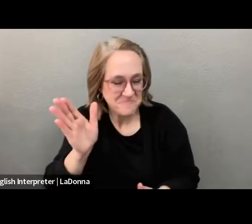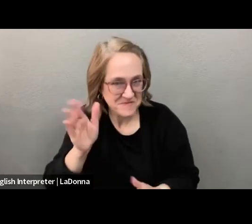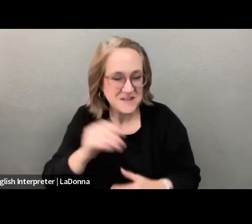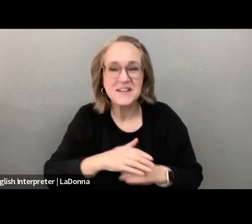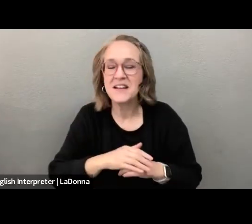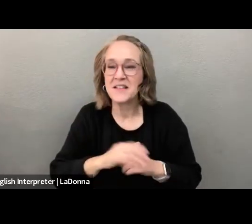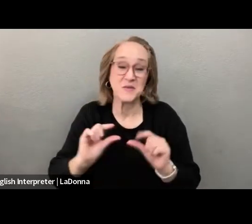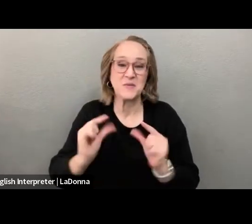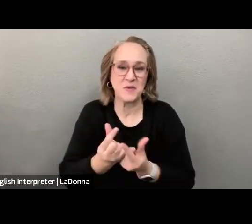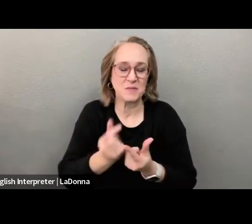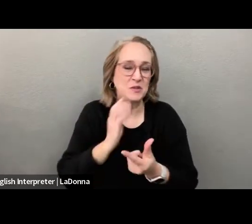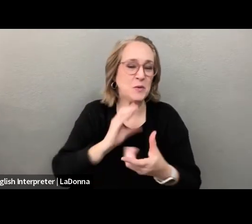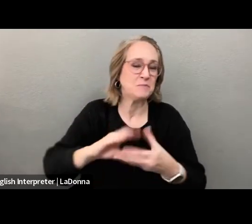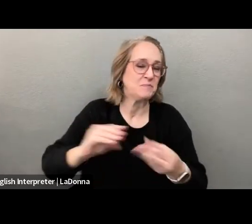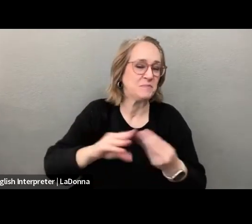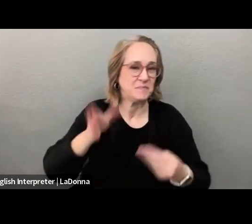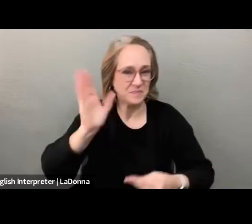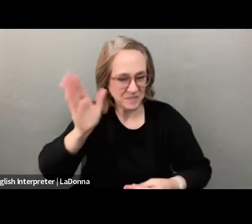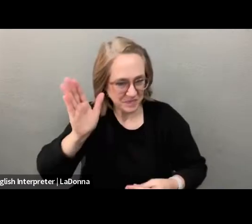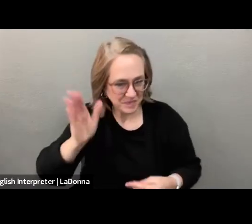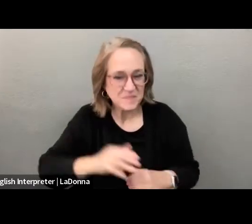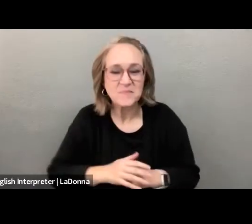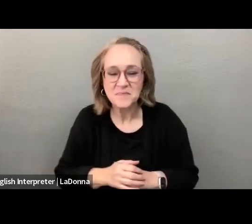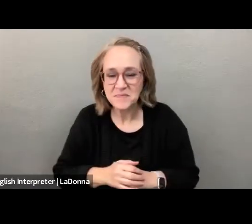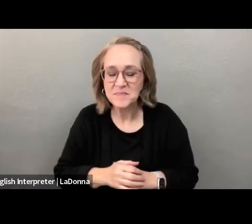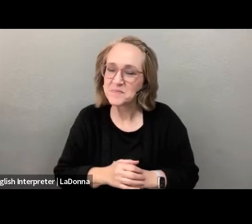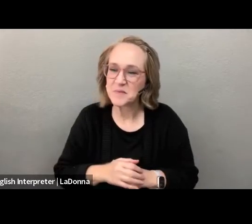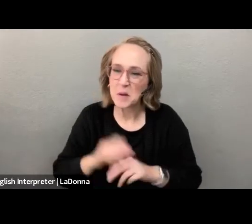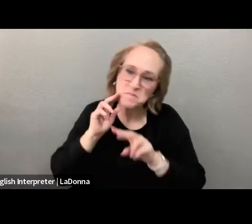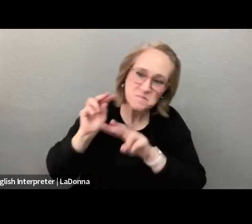group that she will present to this subject on. So that should be